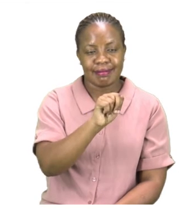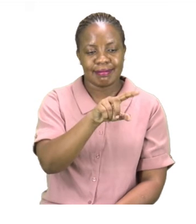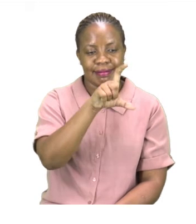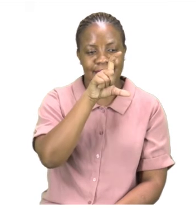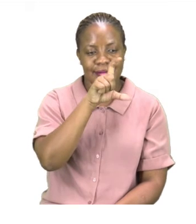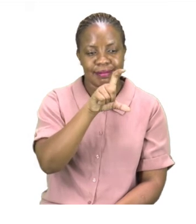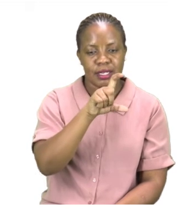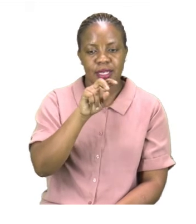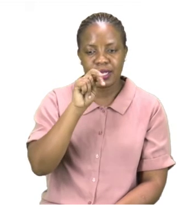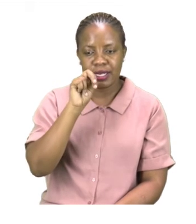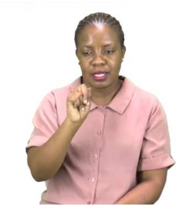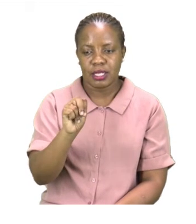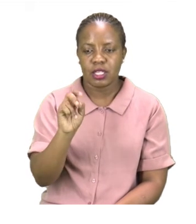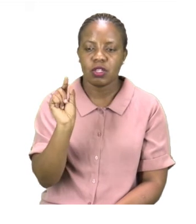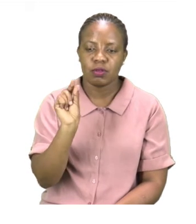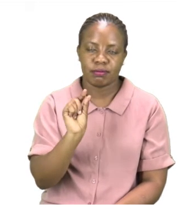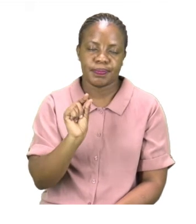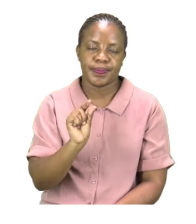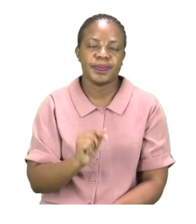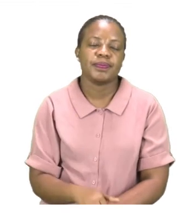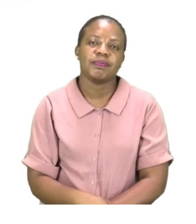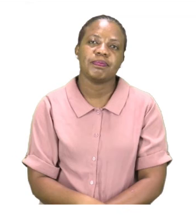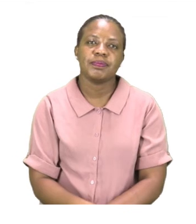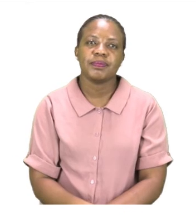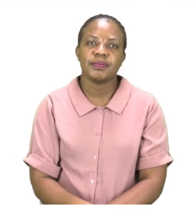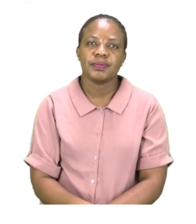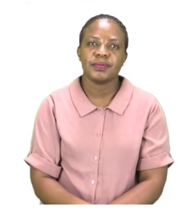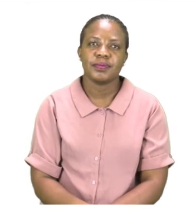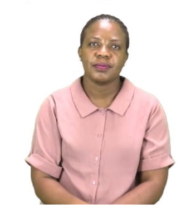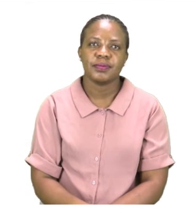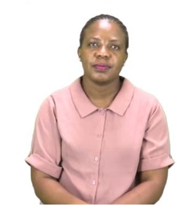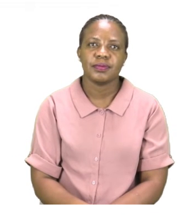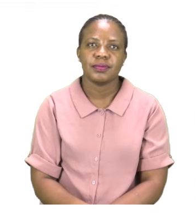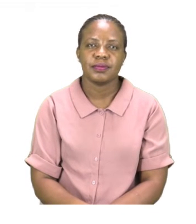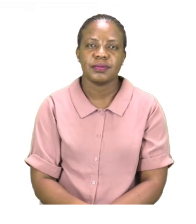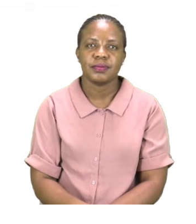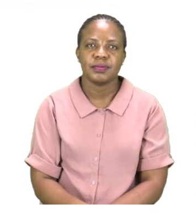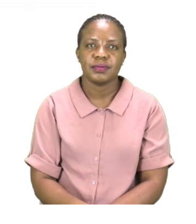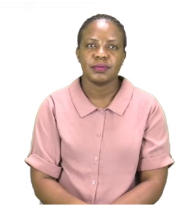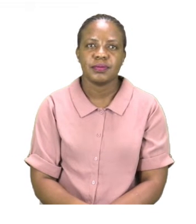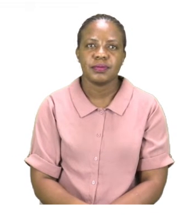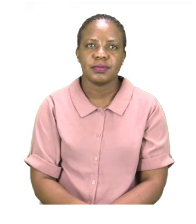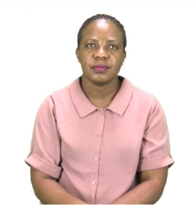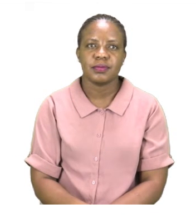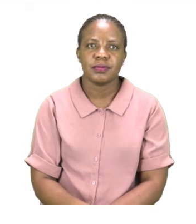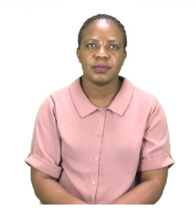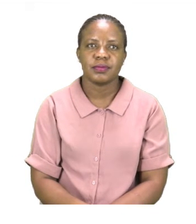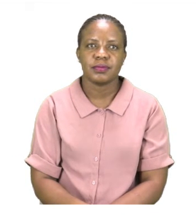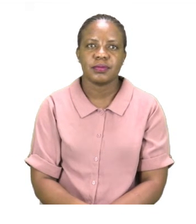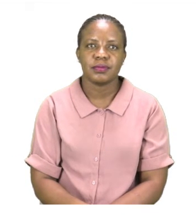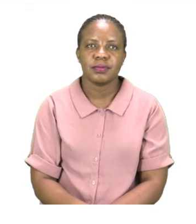of them say N. So the first thing that you're going to do is color in